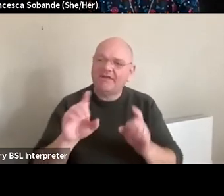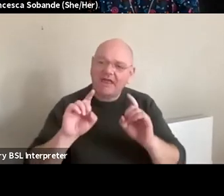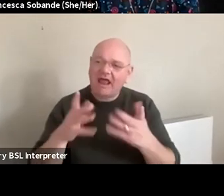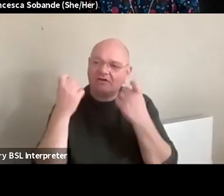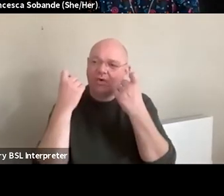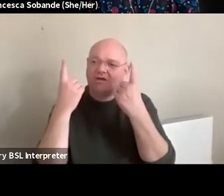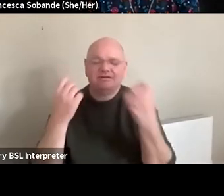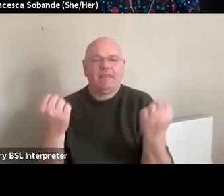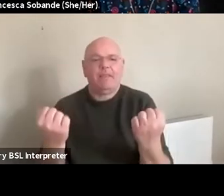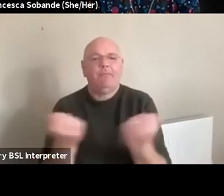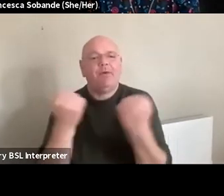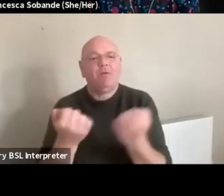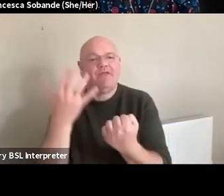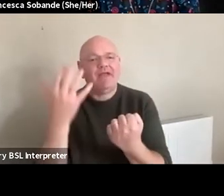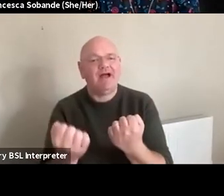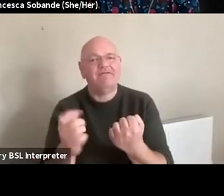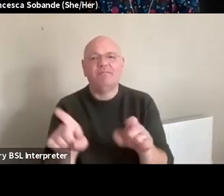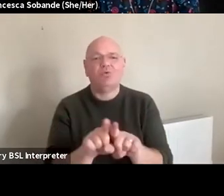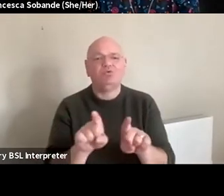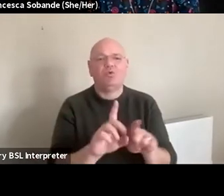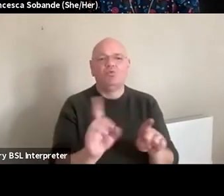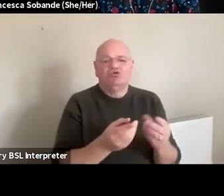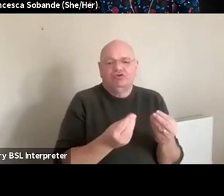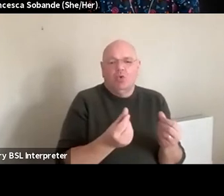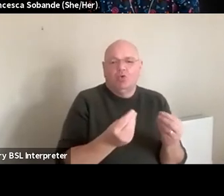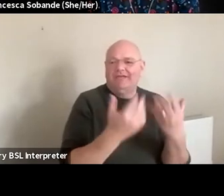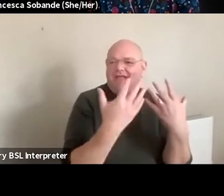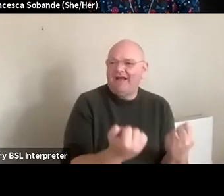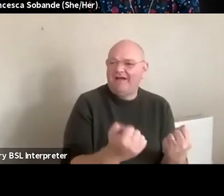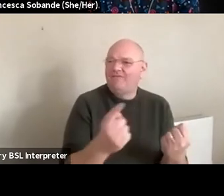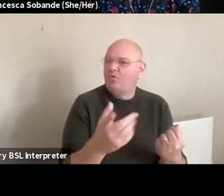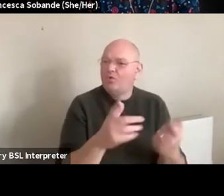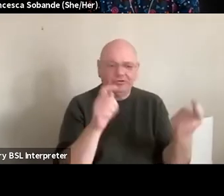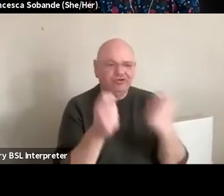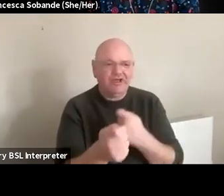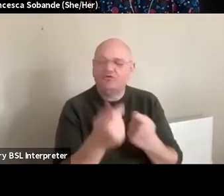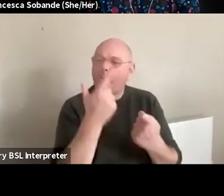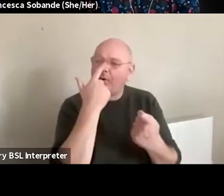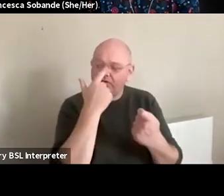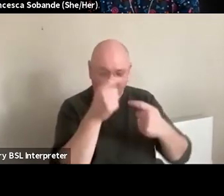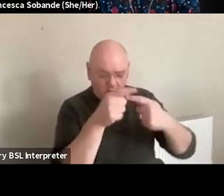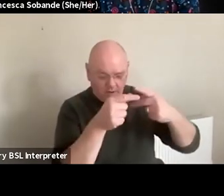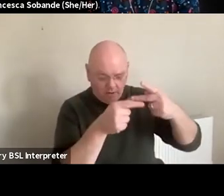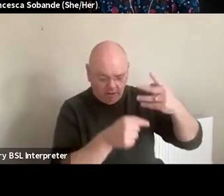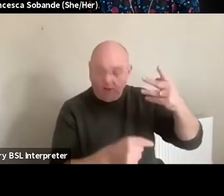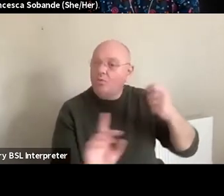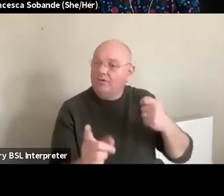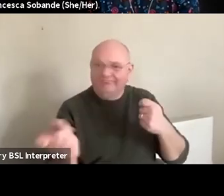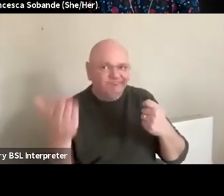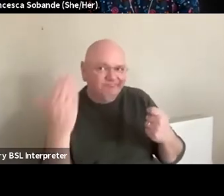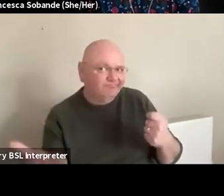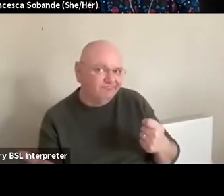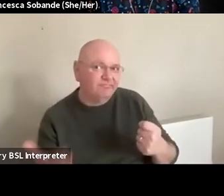kind of what resources are available to them to create change, what change could look like. So there has to be a space in there